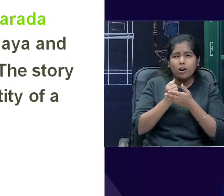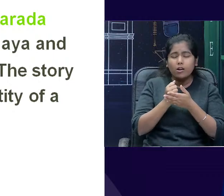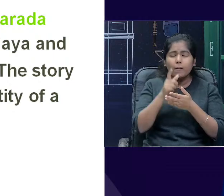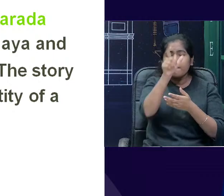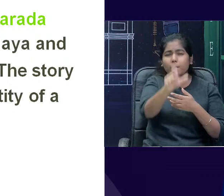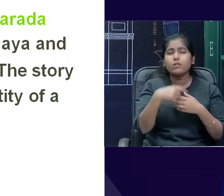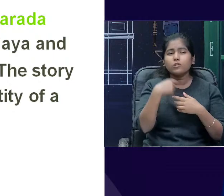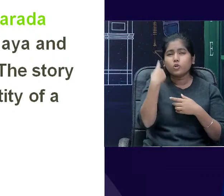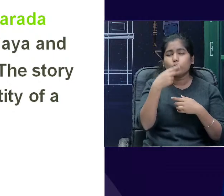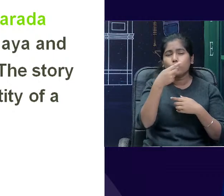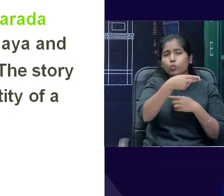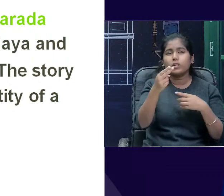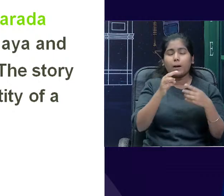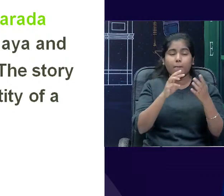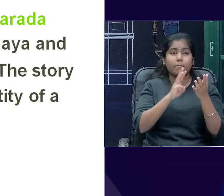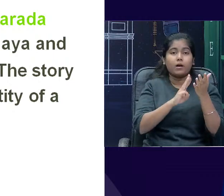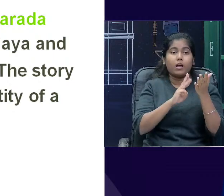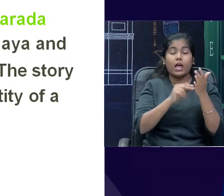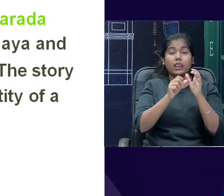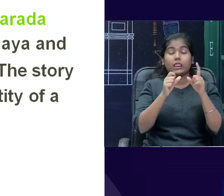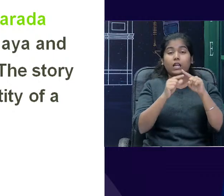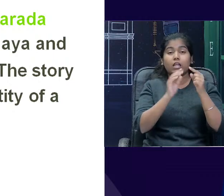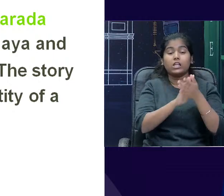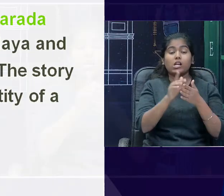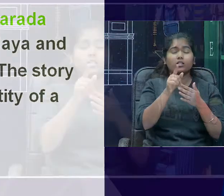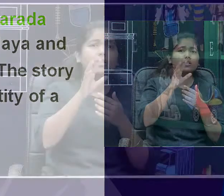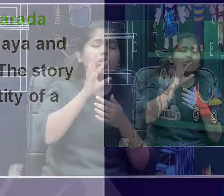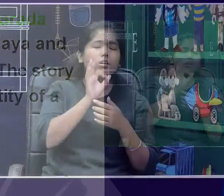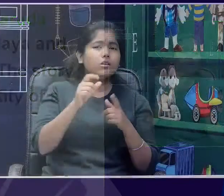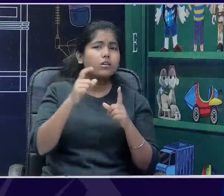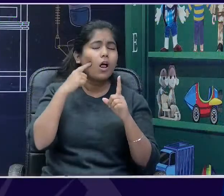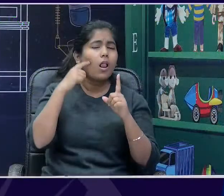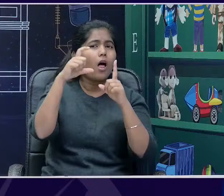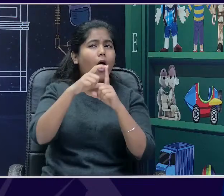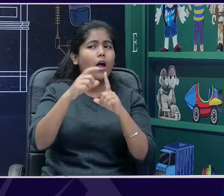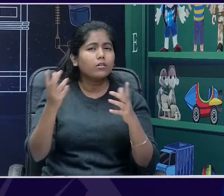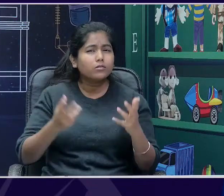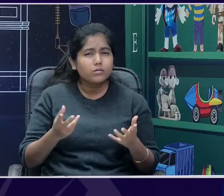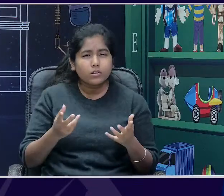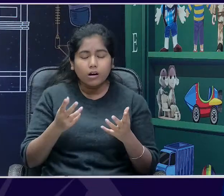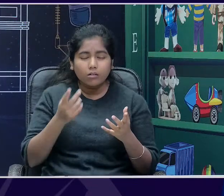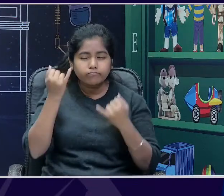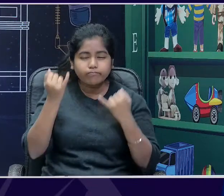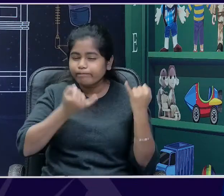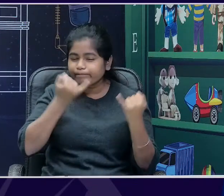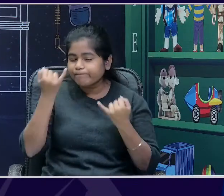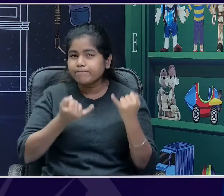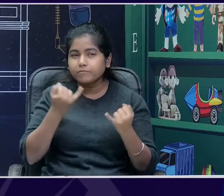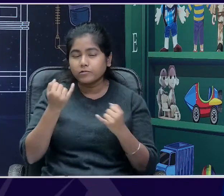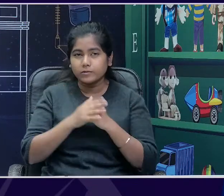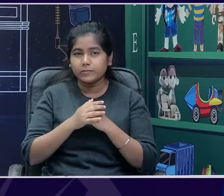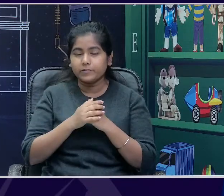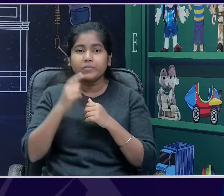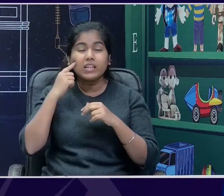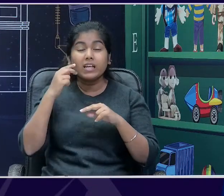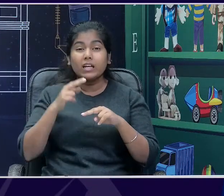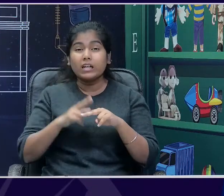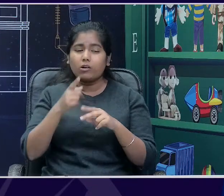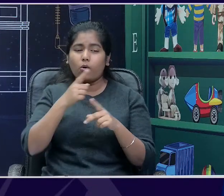Nath. We all know that children are very inquisitive. If they find something